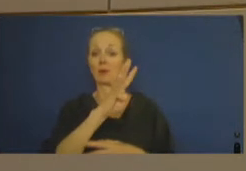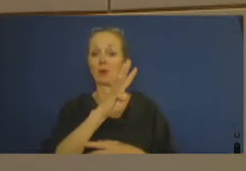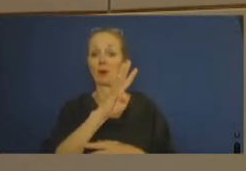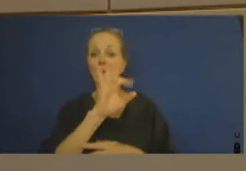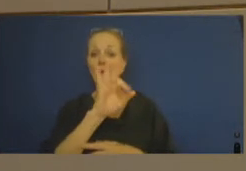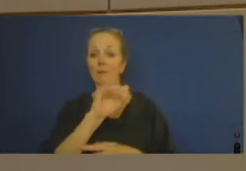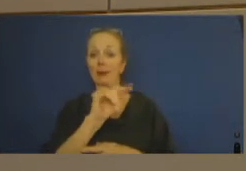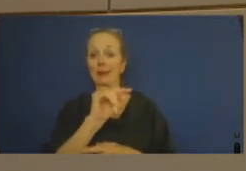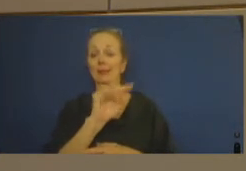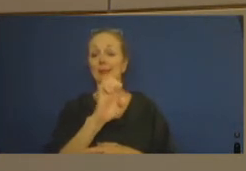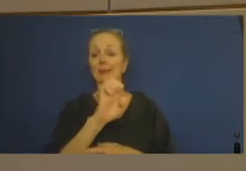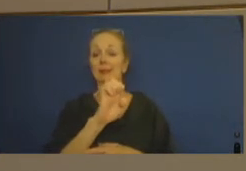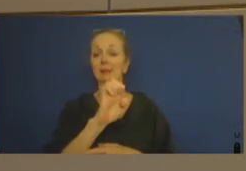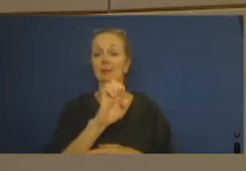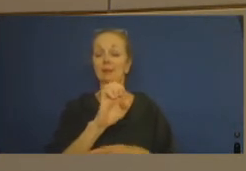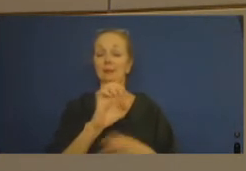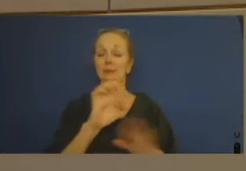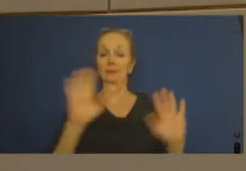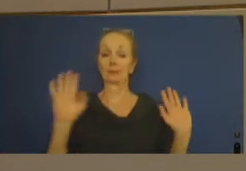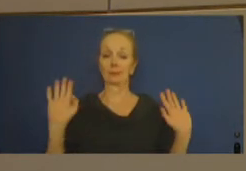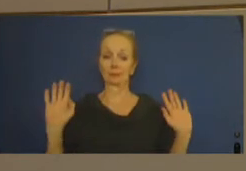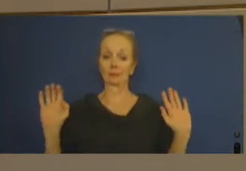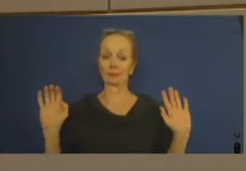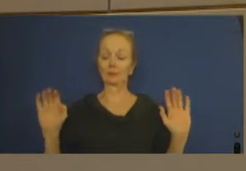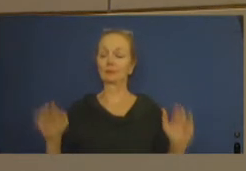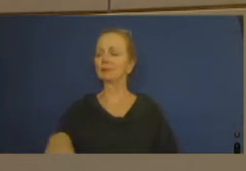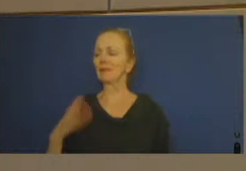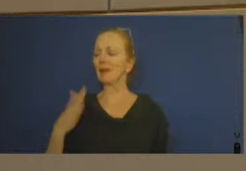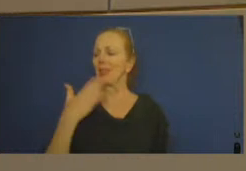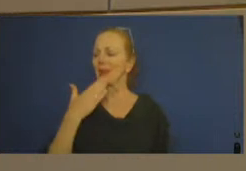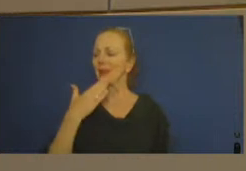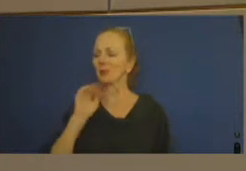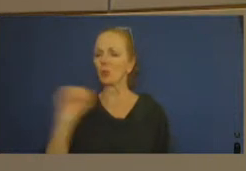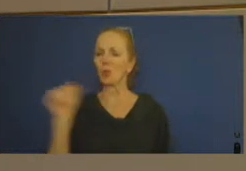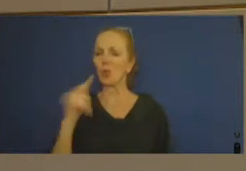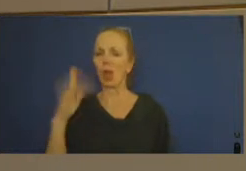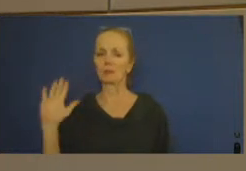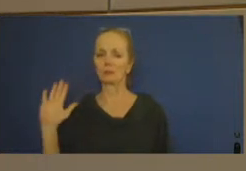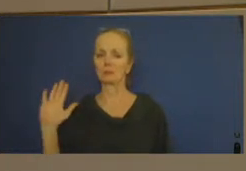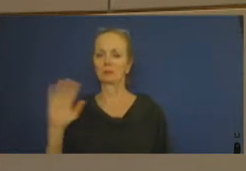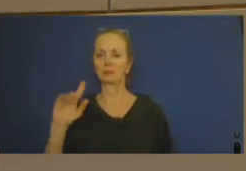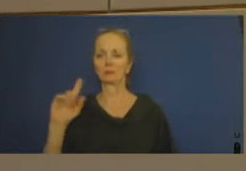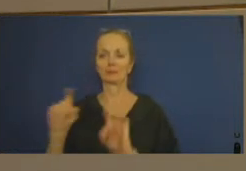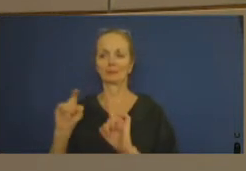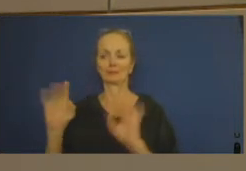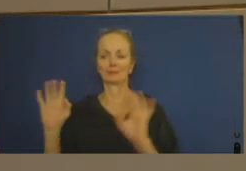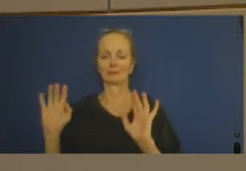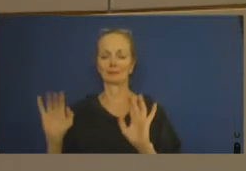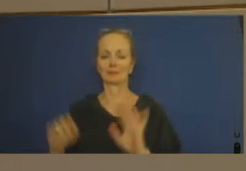Okay. Thank you. That's all the questions I had. Thank you.